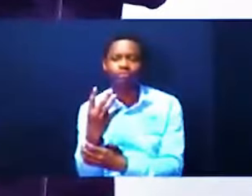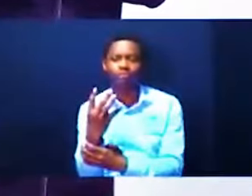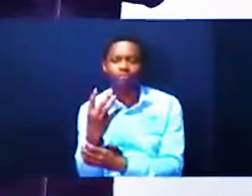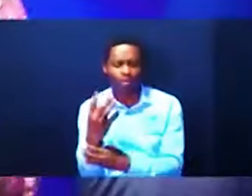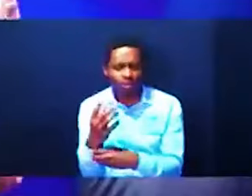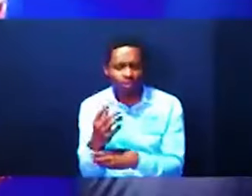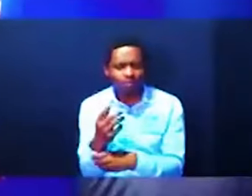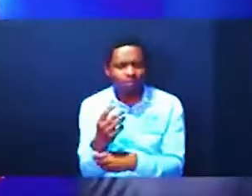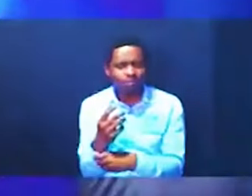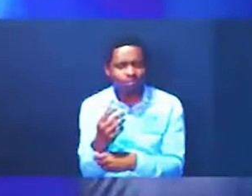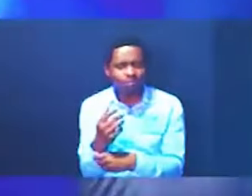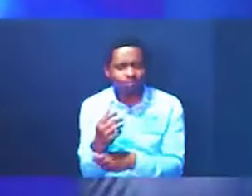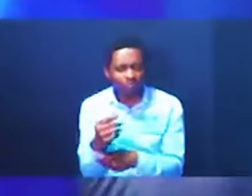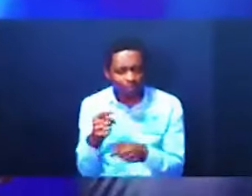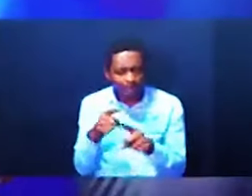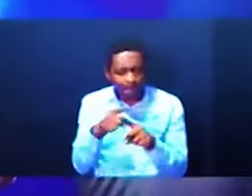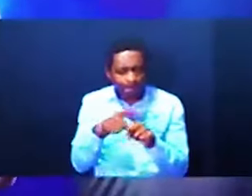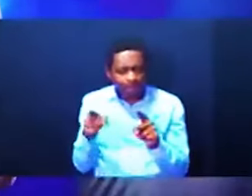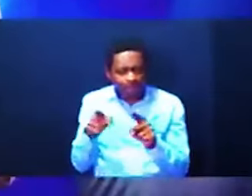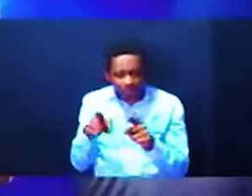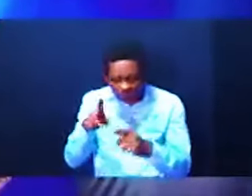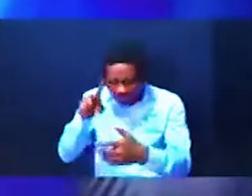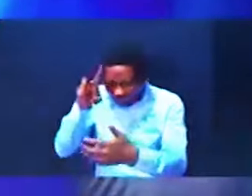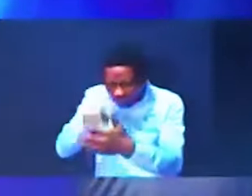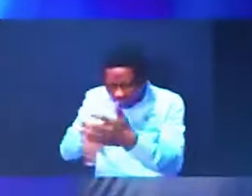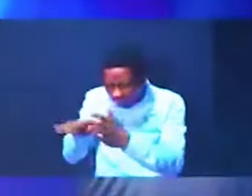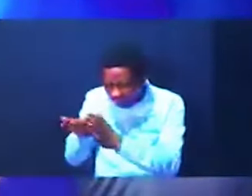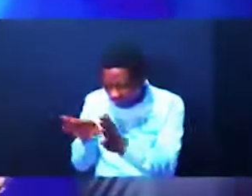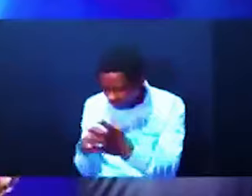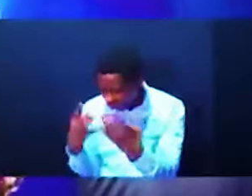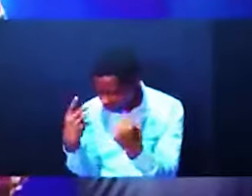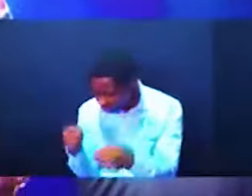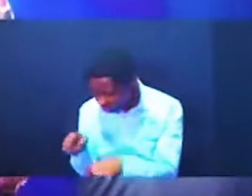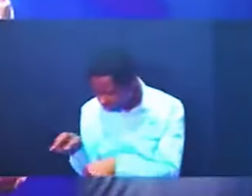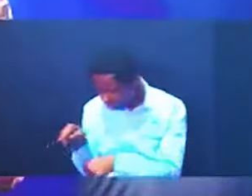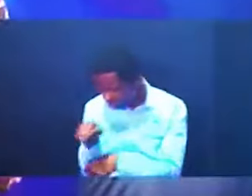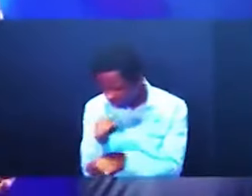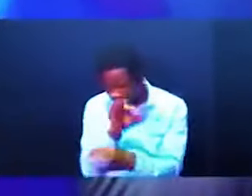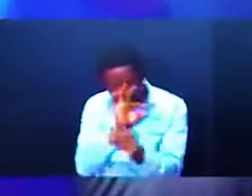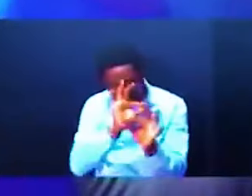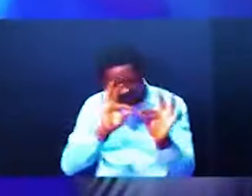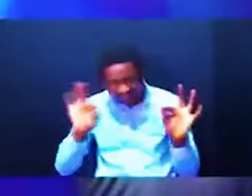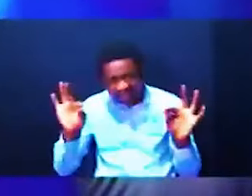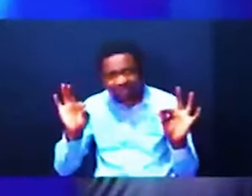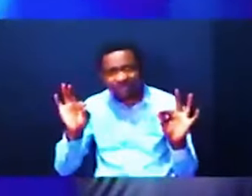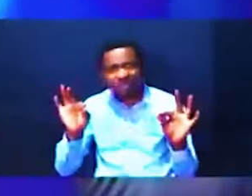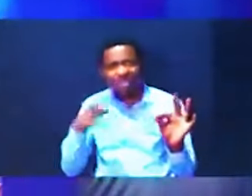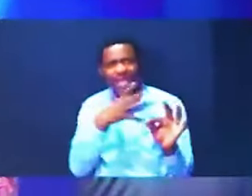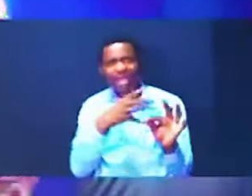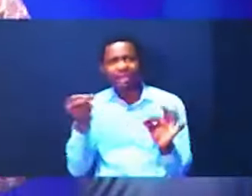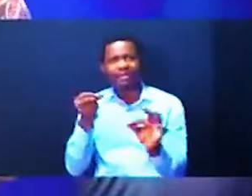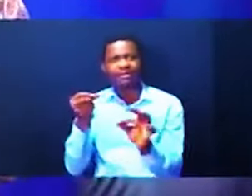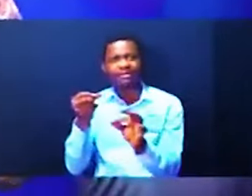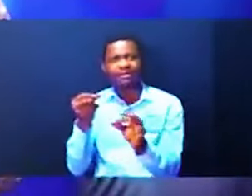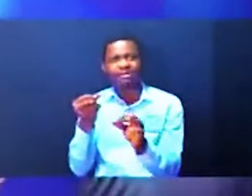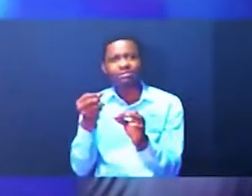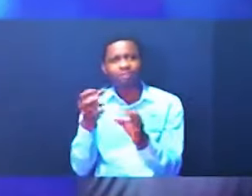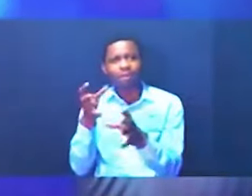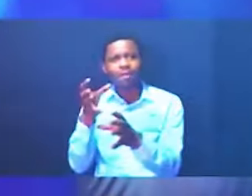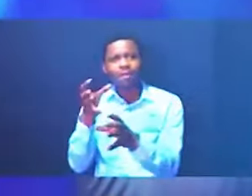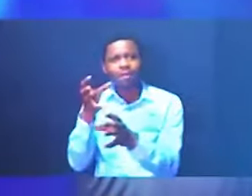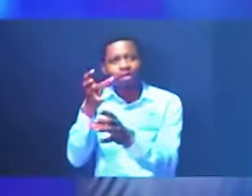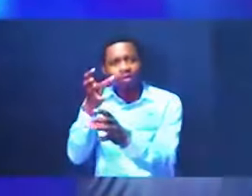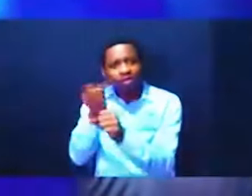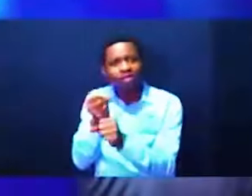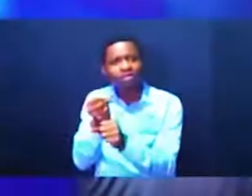crops, but the fellow who has accepted it, produce a crop. Produce a crop. That is why you